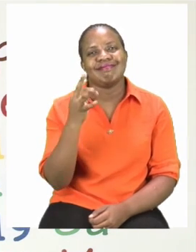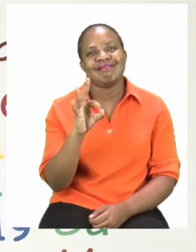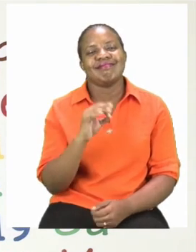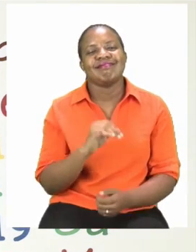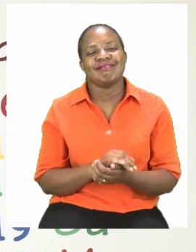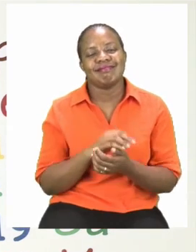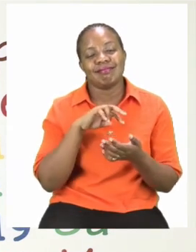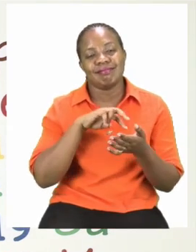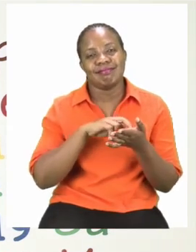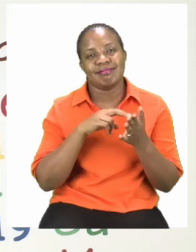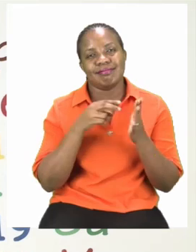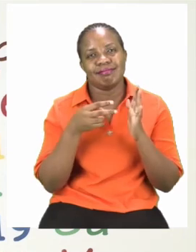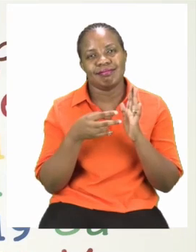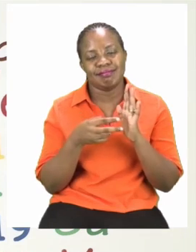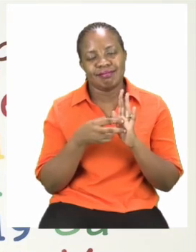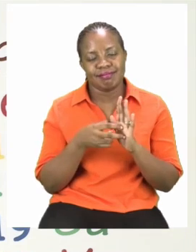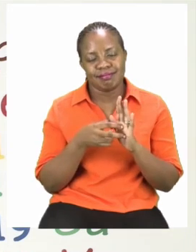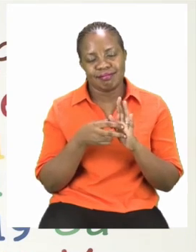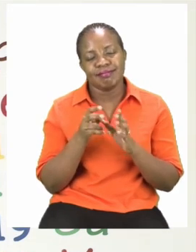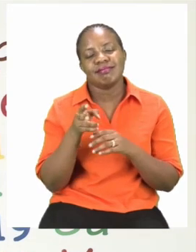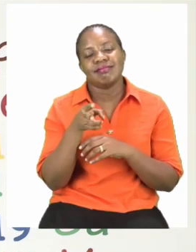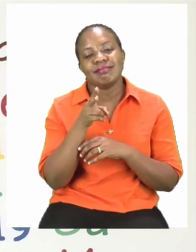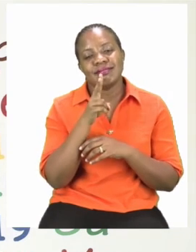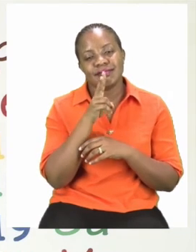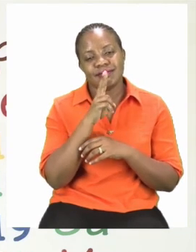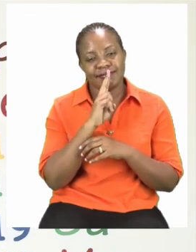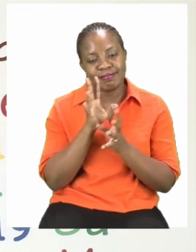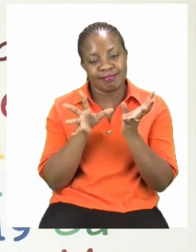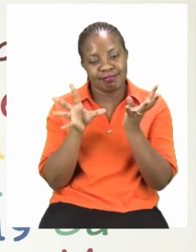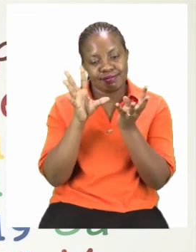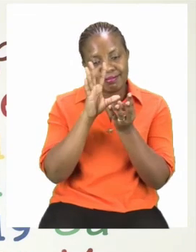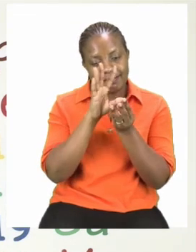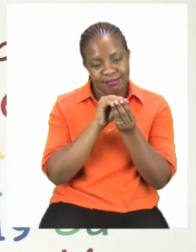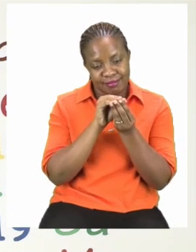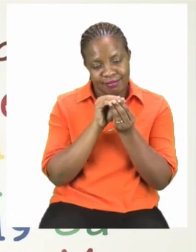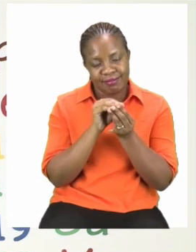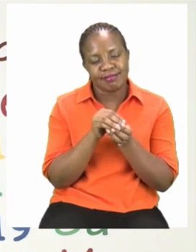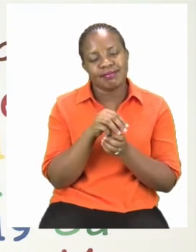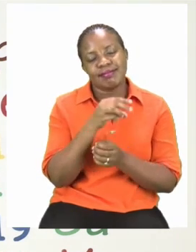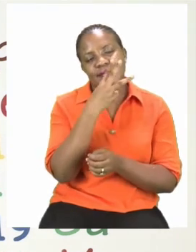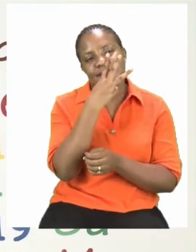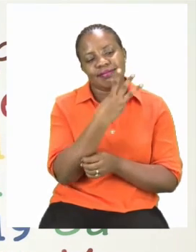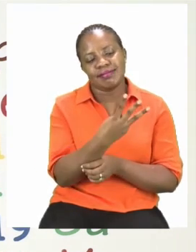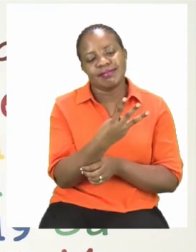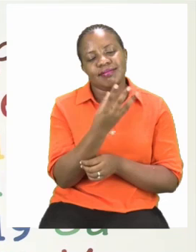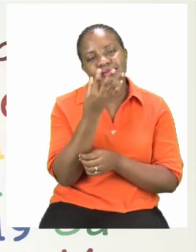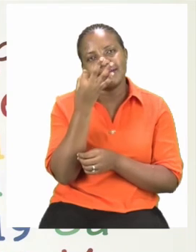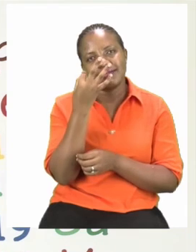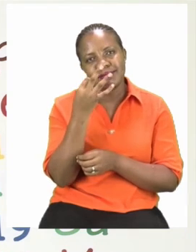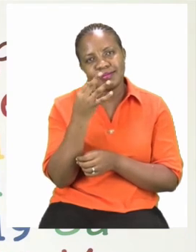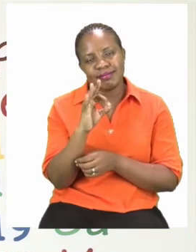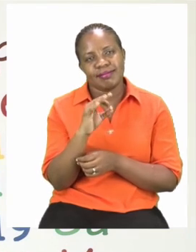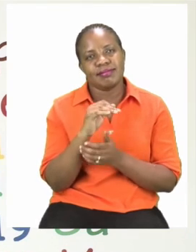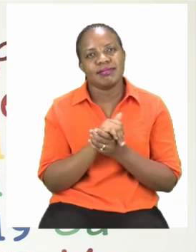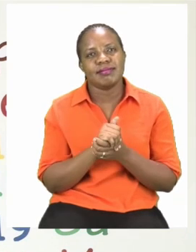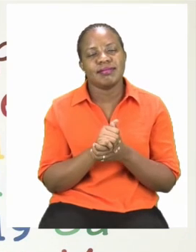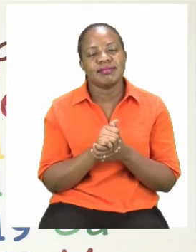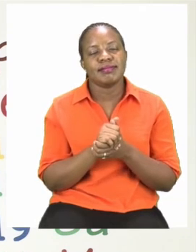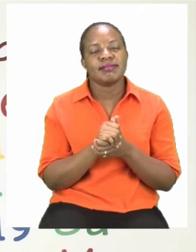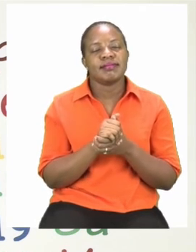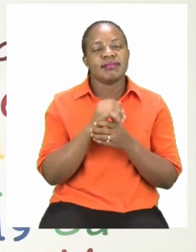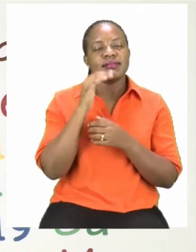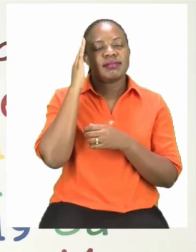For our next exercise, boys and girls, let us now turn to page 11. On